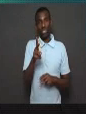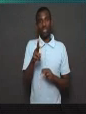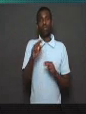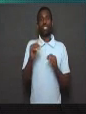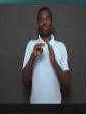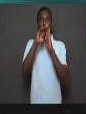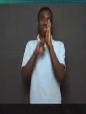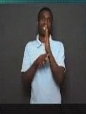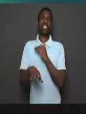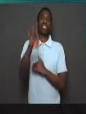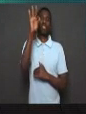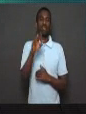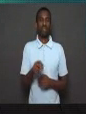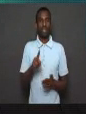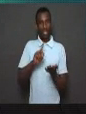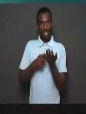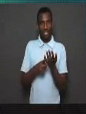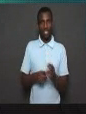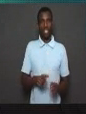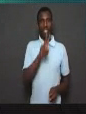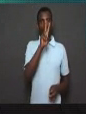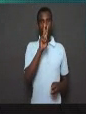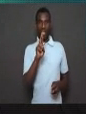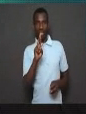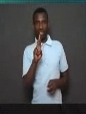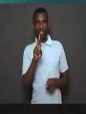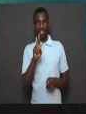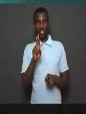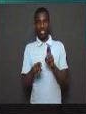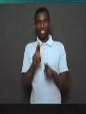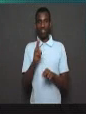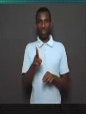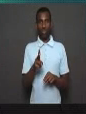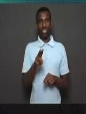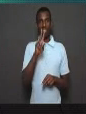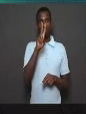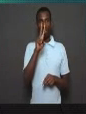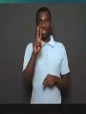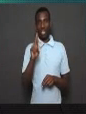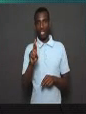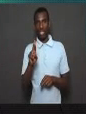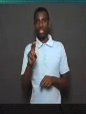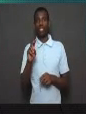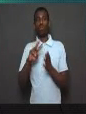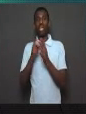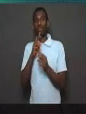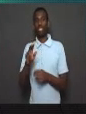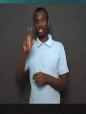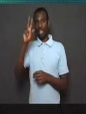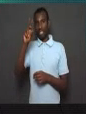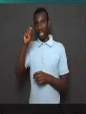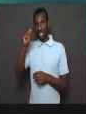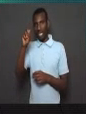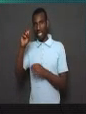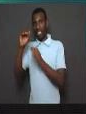Thus, the relative velocity equals 10 meters per second. The